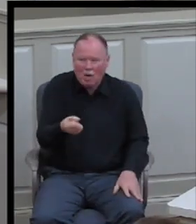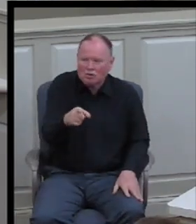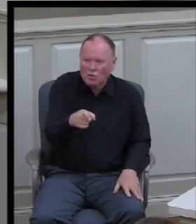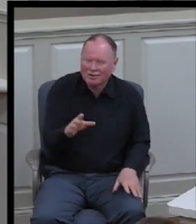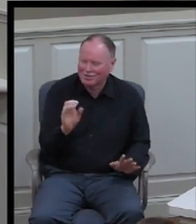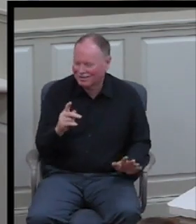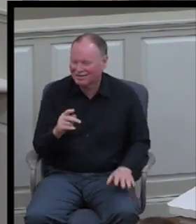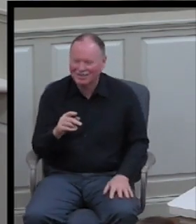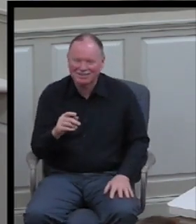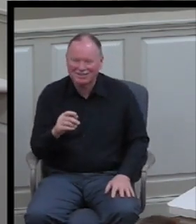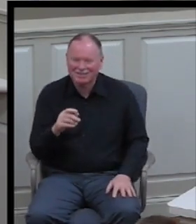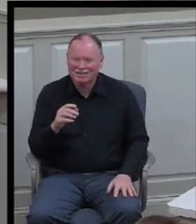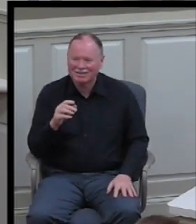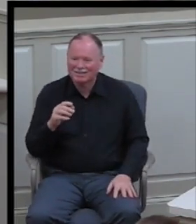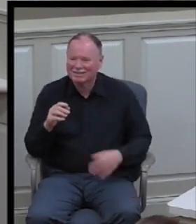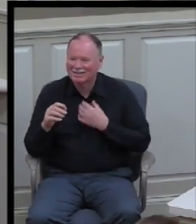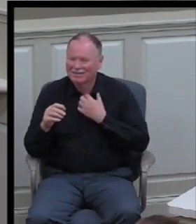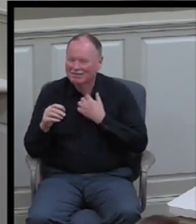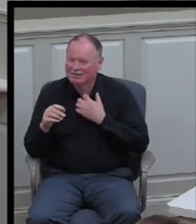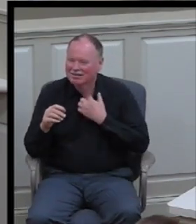Yeah, nice job there.